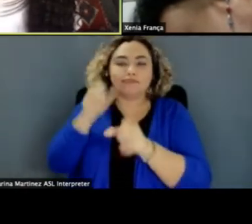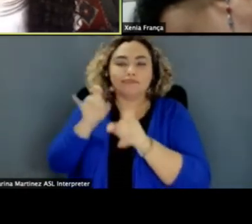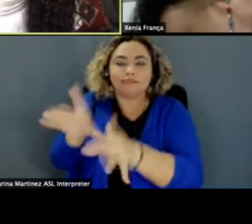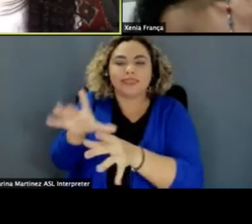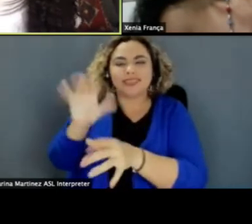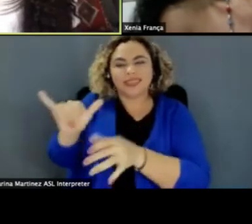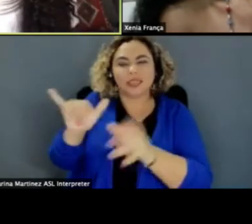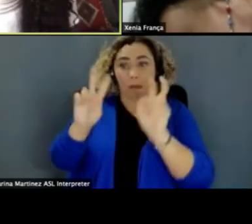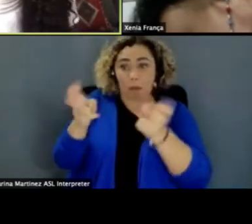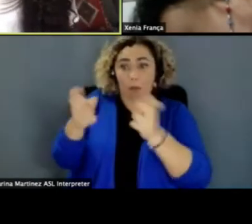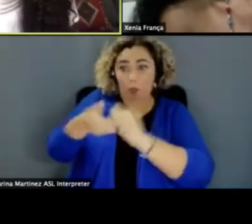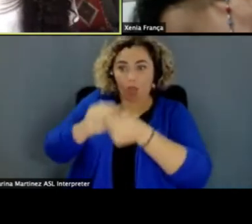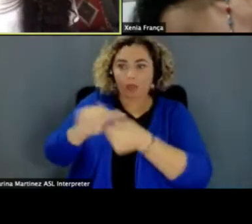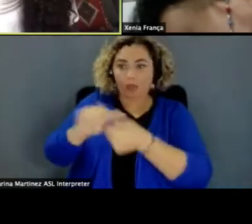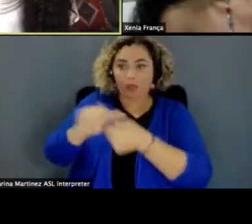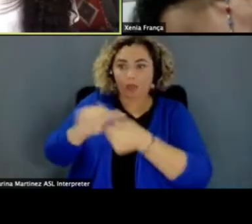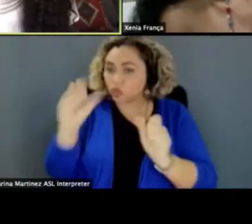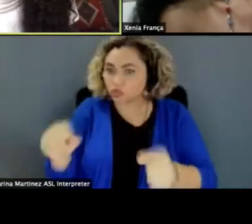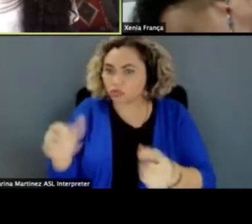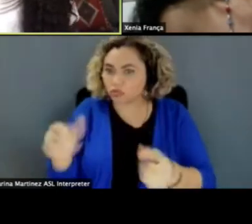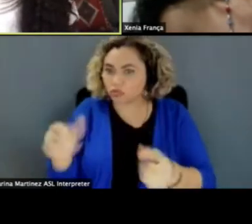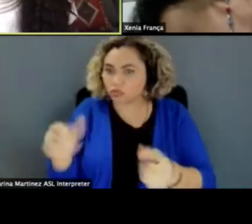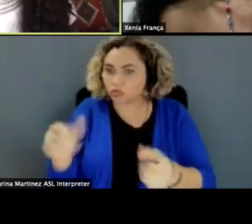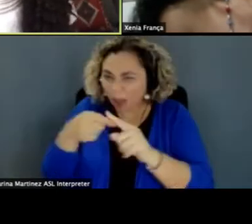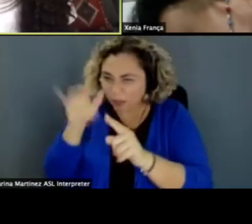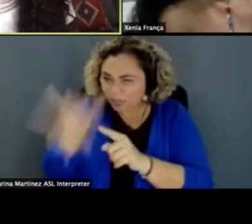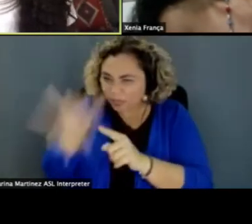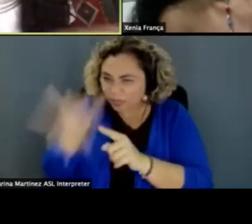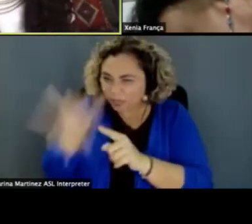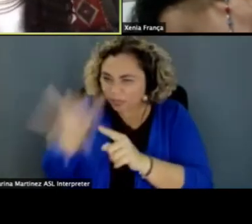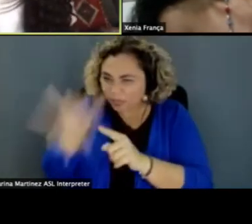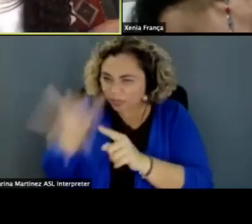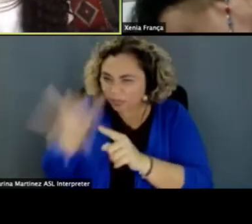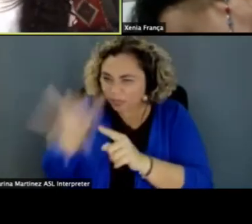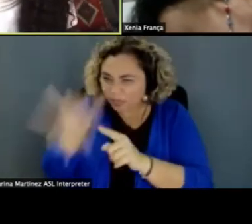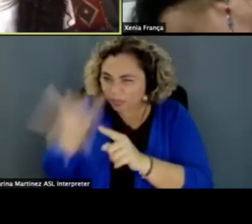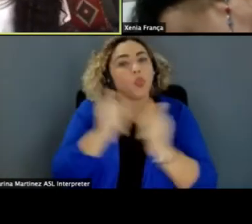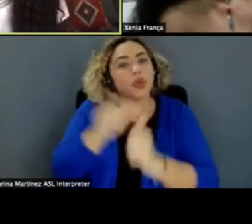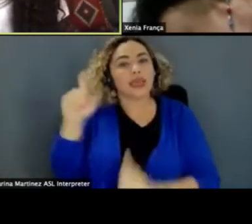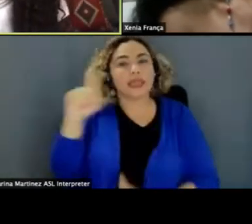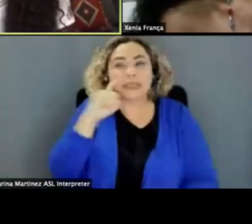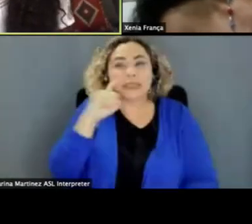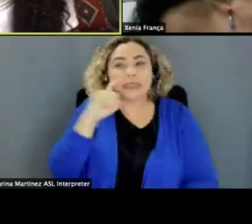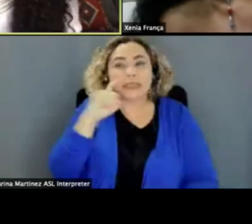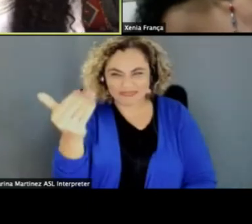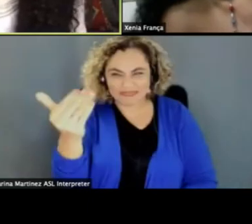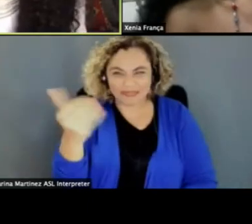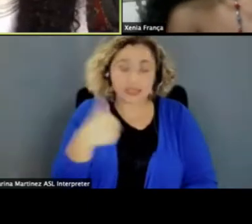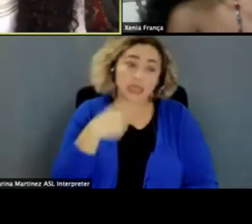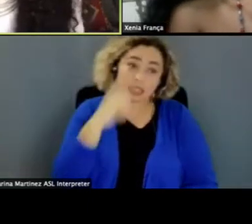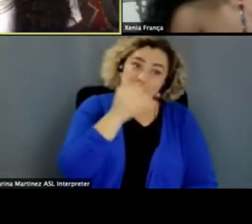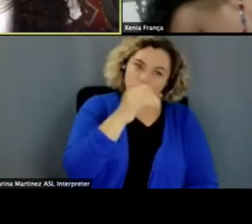Let's start with Chanel. Actually, I'm sorry, let's start with Xenia, because Chanel started first last time.